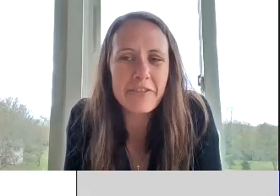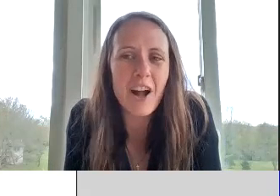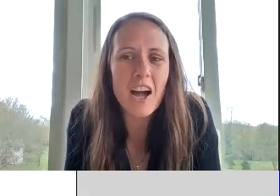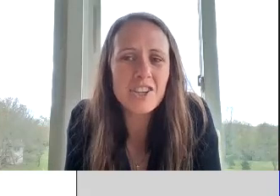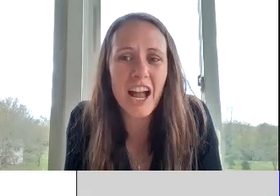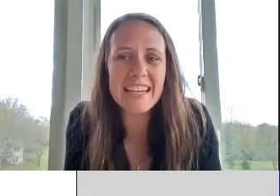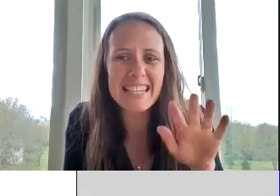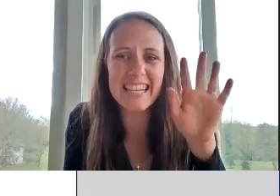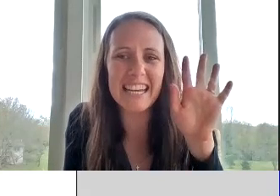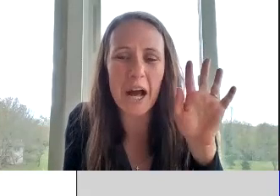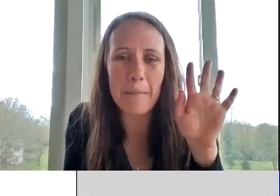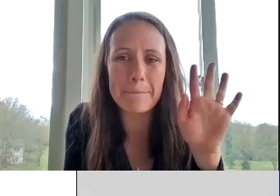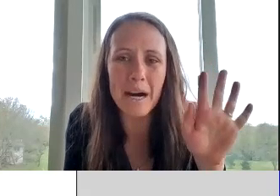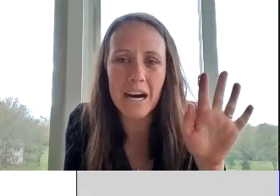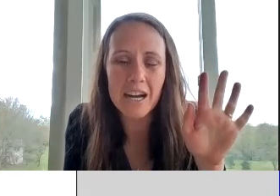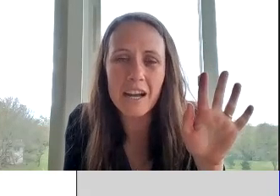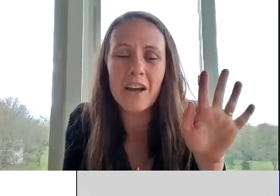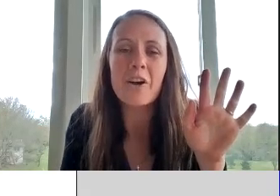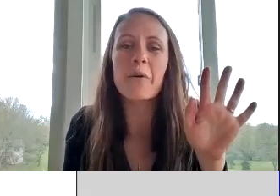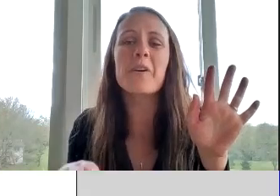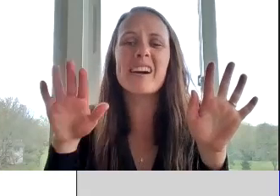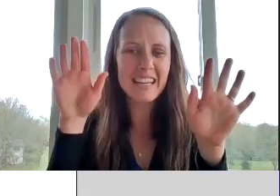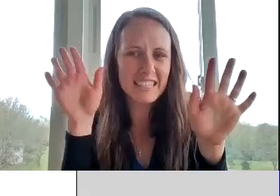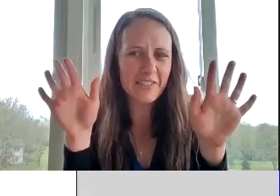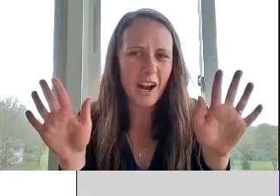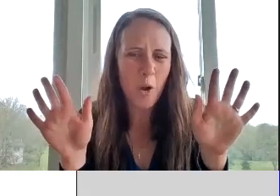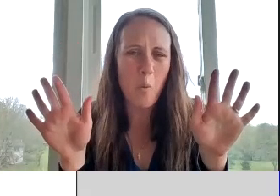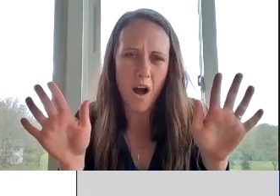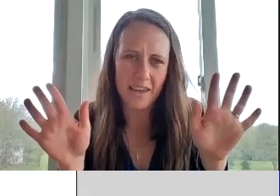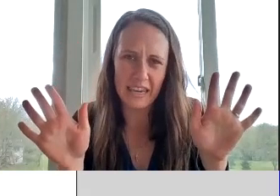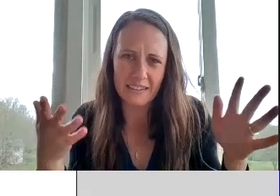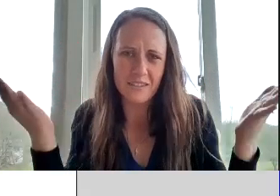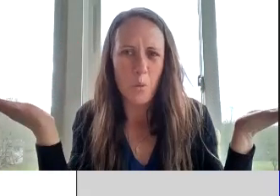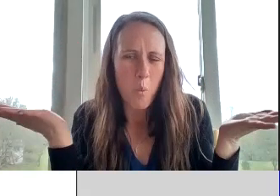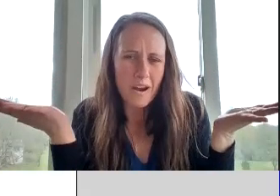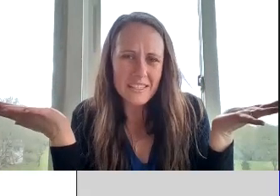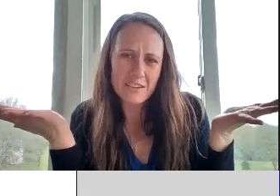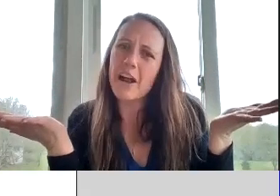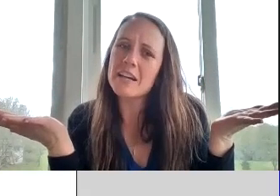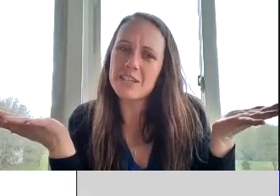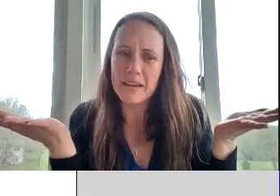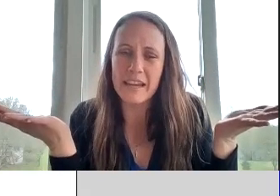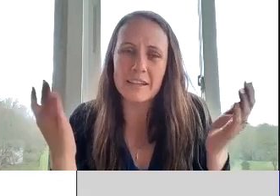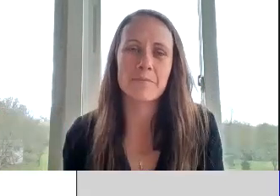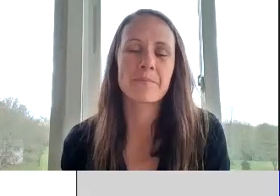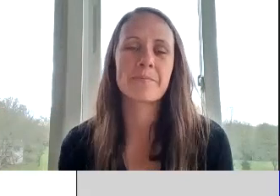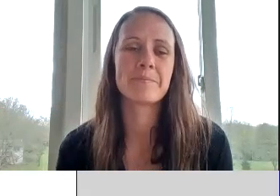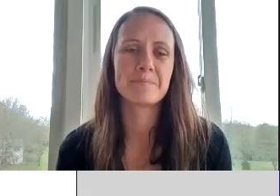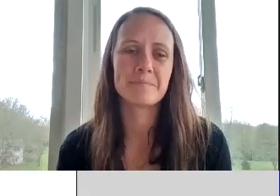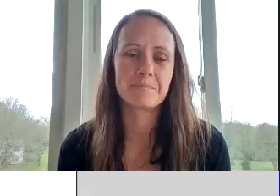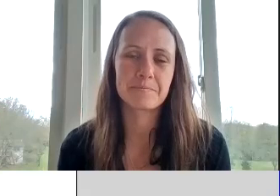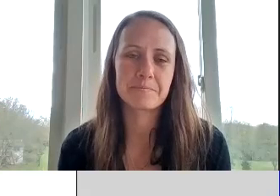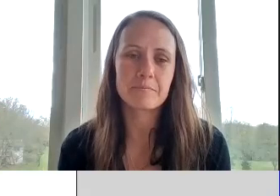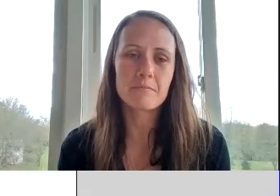Is the frog trying to eat a bug or is the frog walking? What is the frog doing?